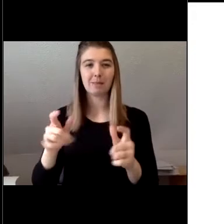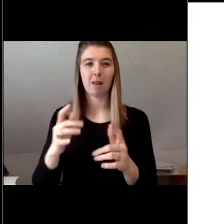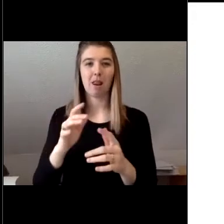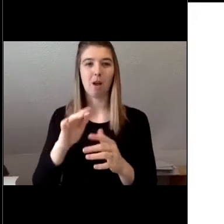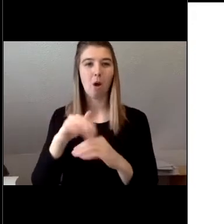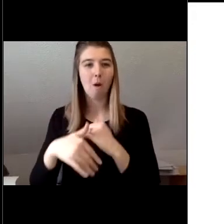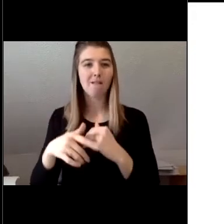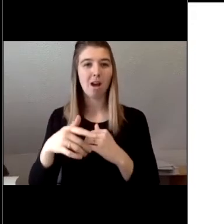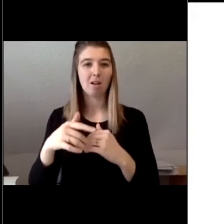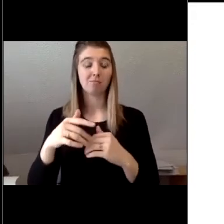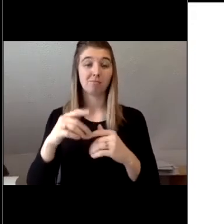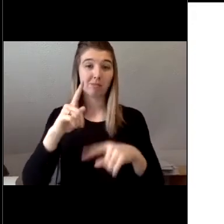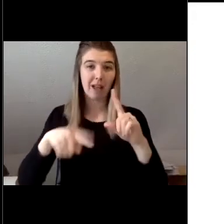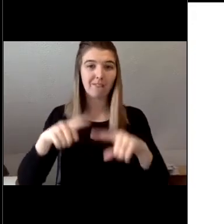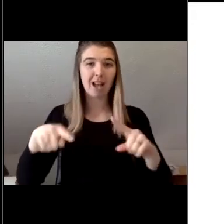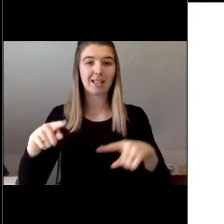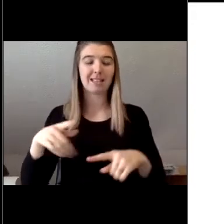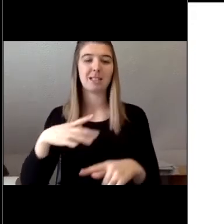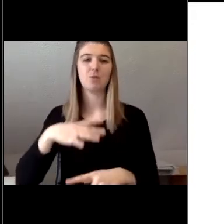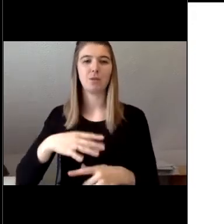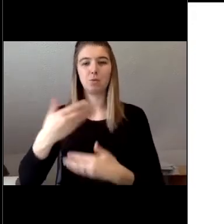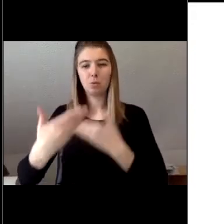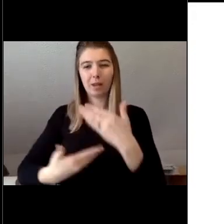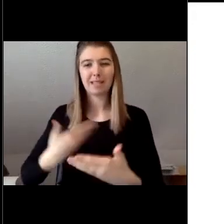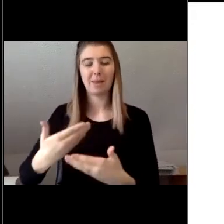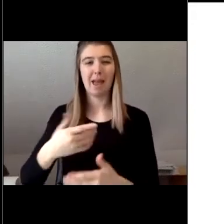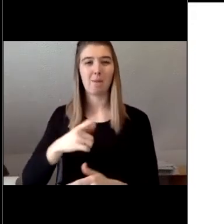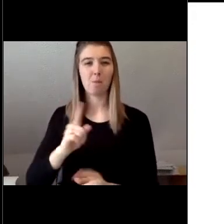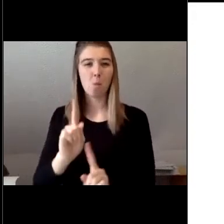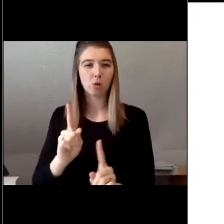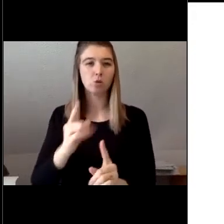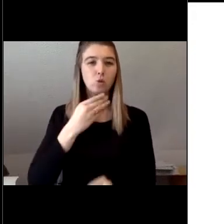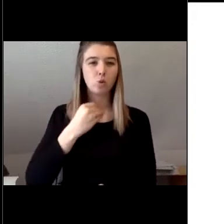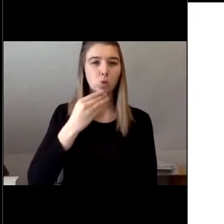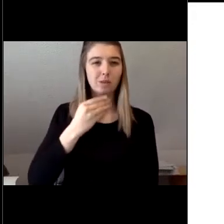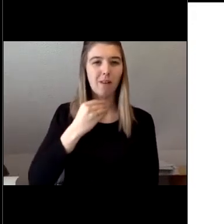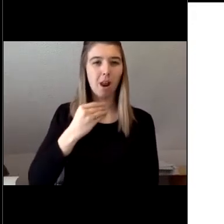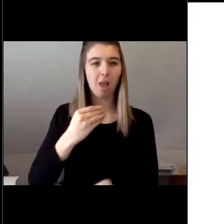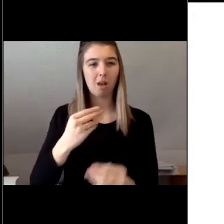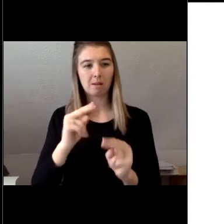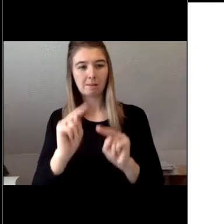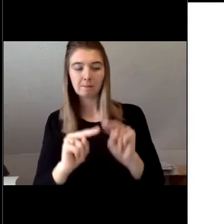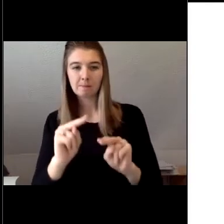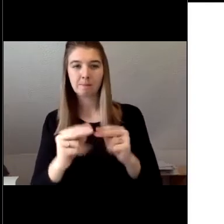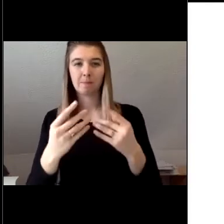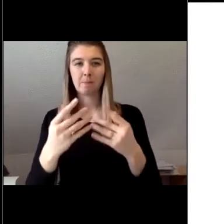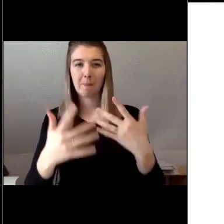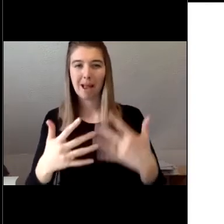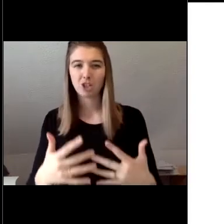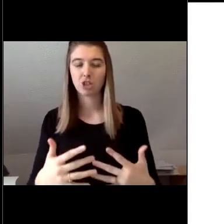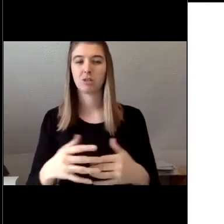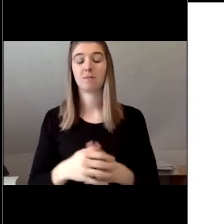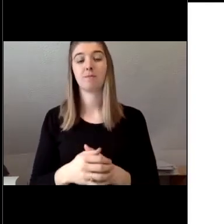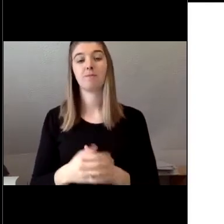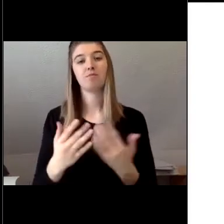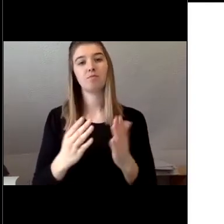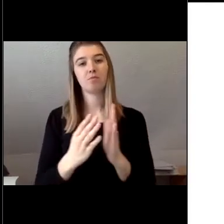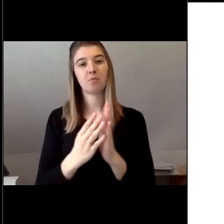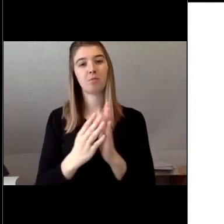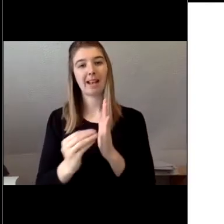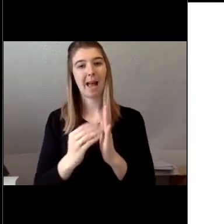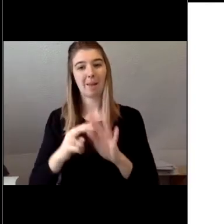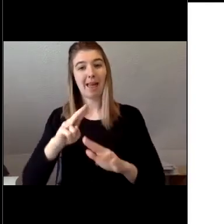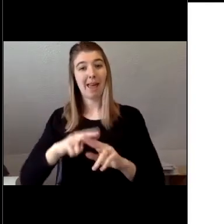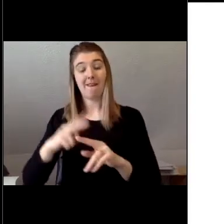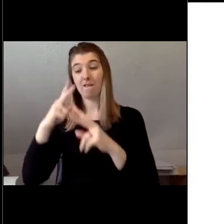metrics, we need to explain why these are not useful measures. For example, if bibliometric research has shown that women